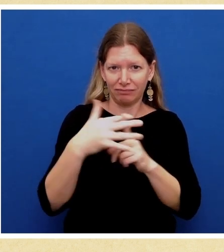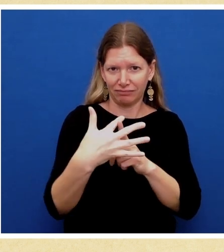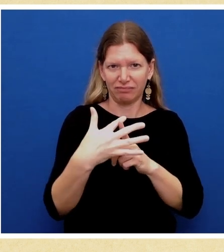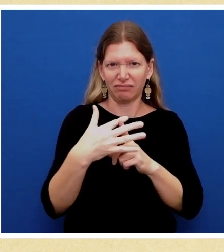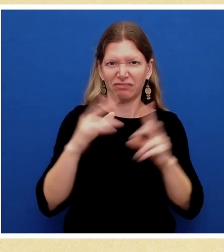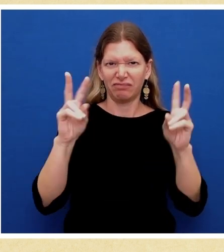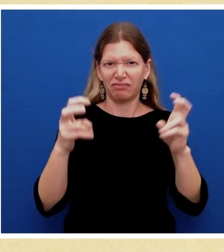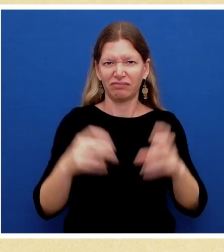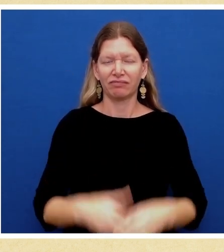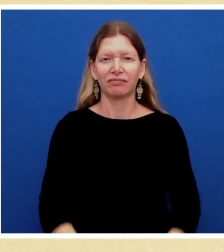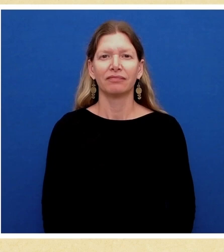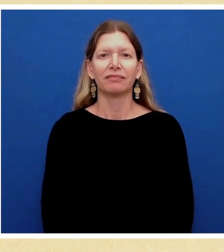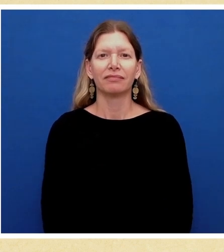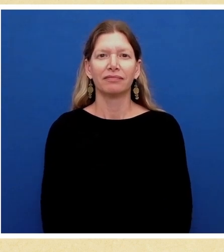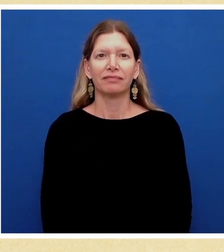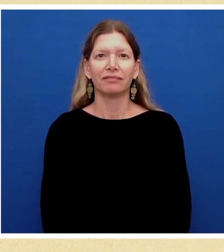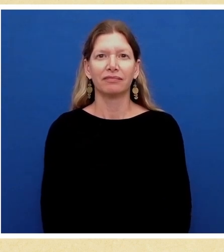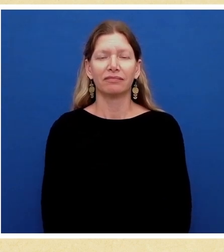settings.